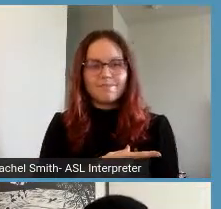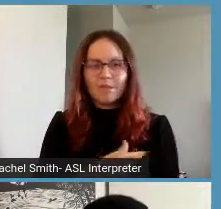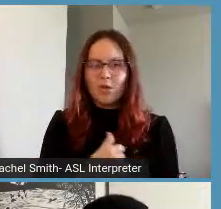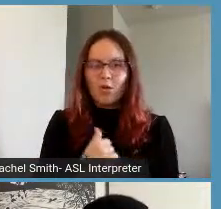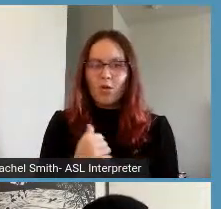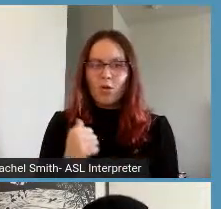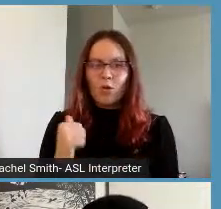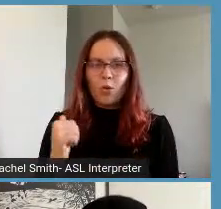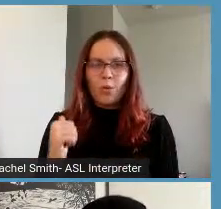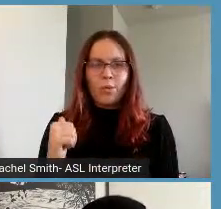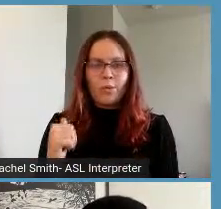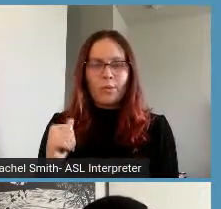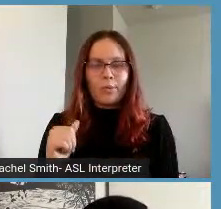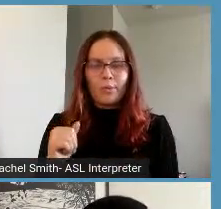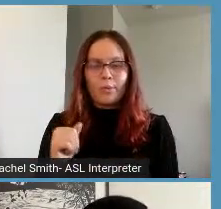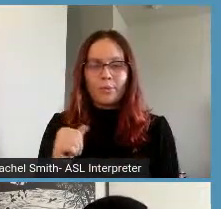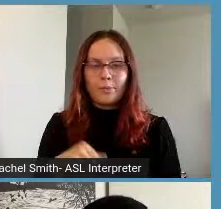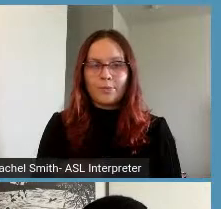back of an important